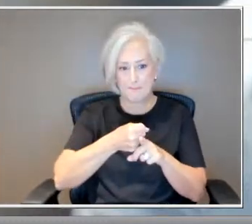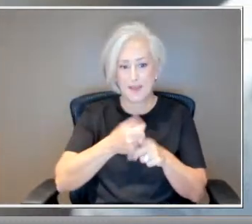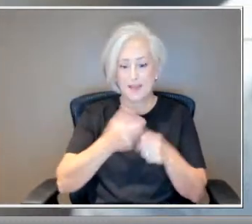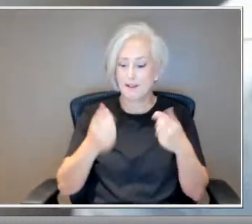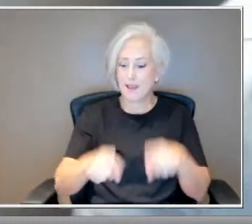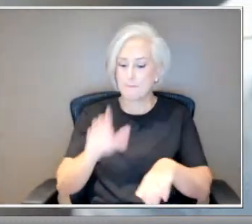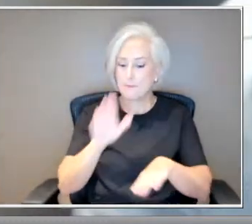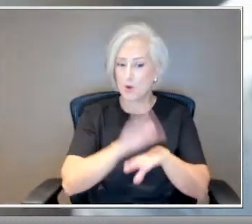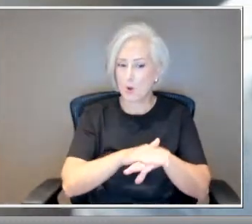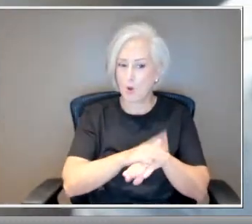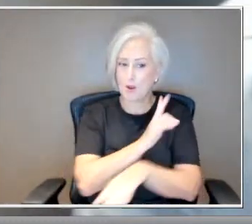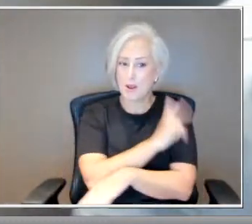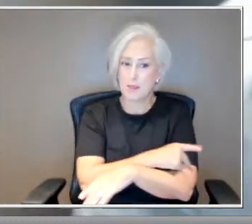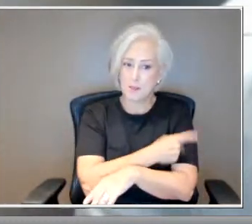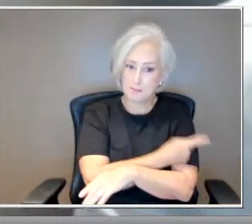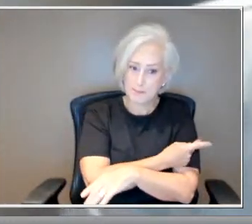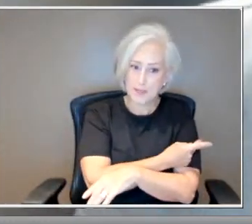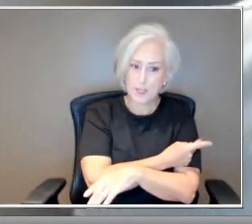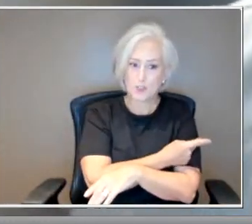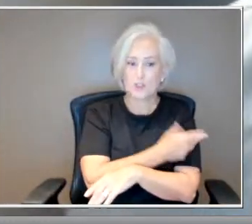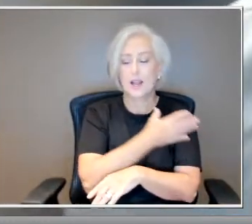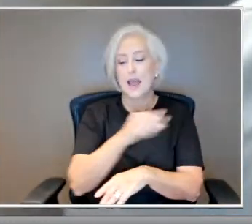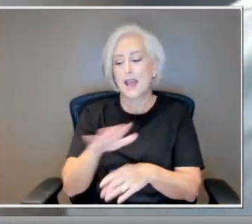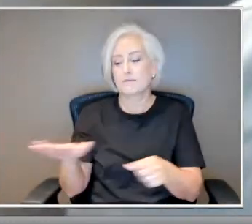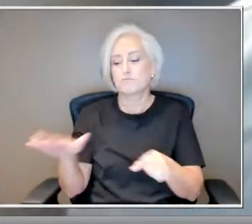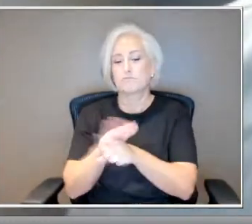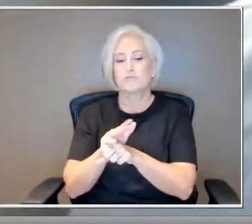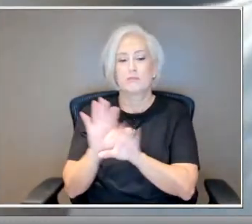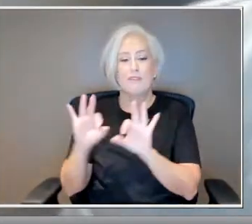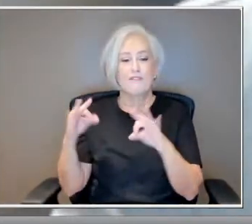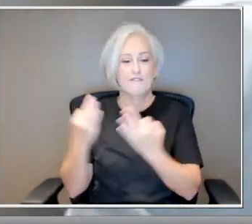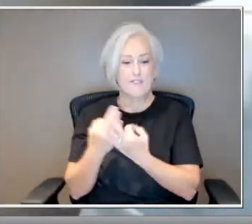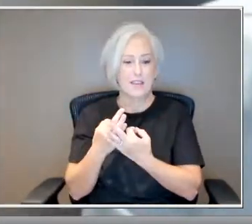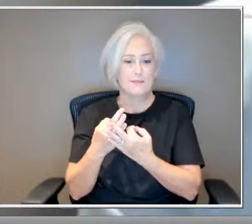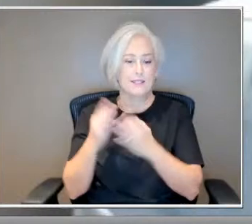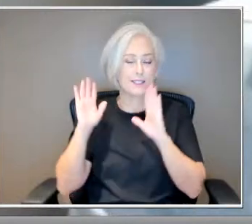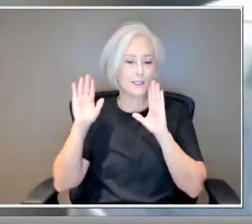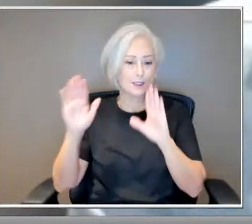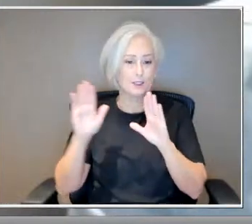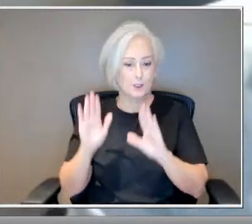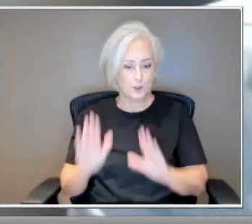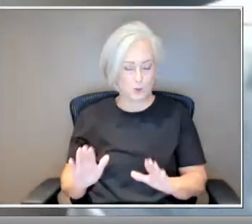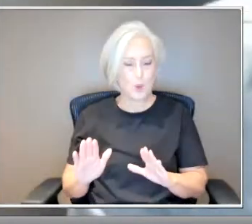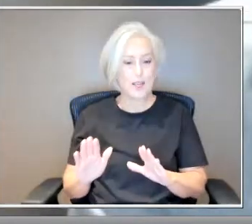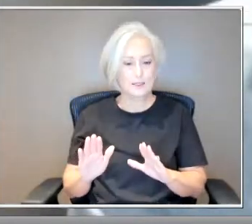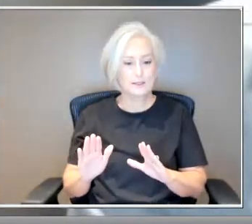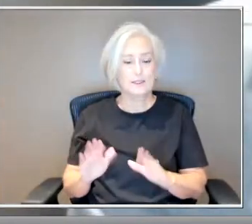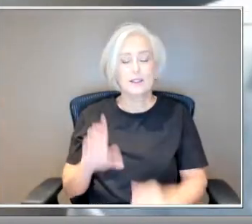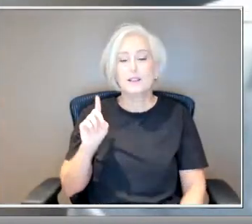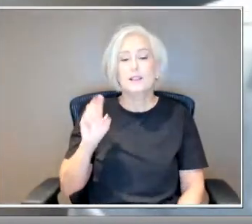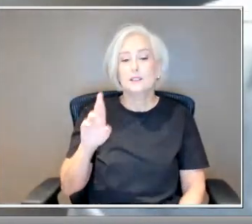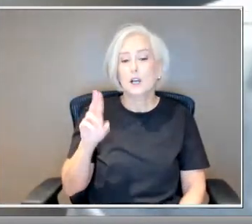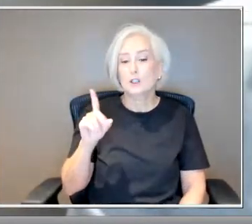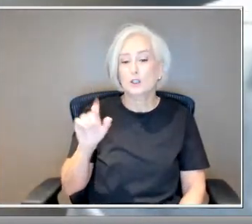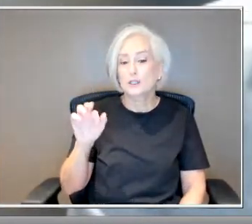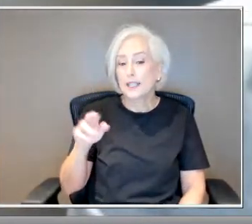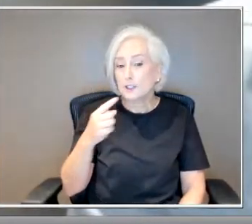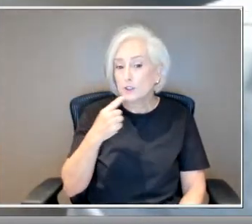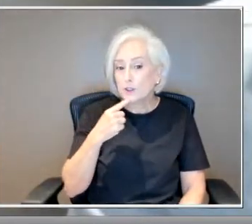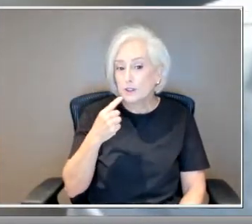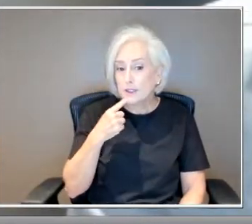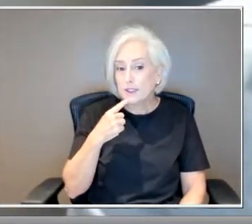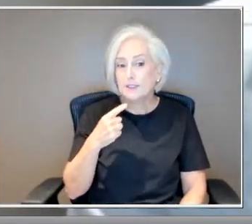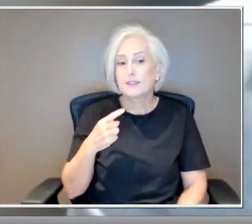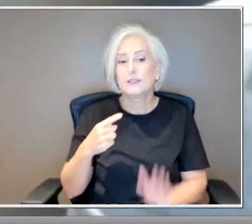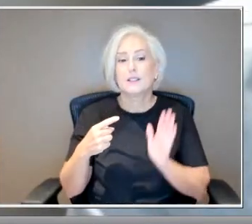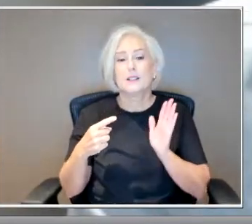patient, I always say that it's on the whole family, is extremely rewarding. And as Dr. Danter said, sometimes things don't go well, but it's